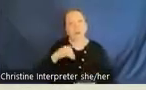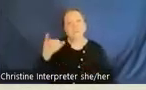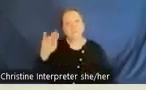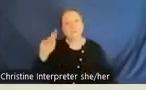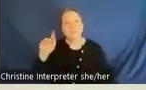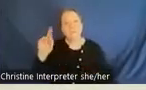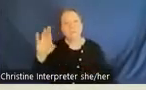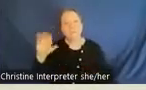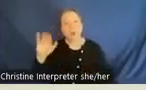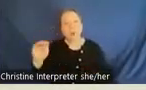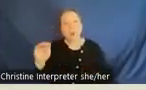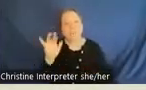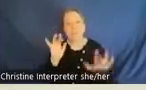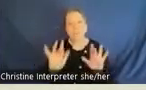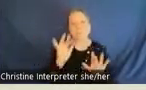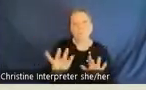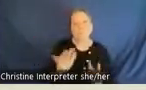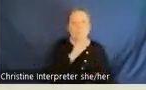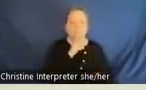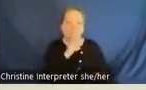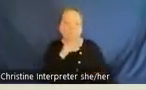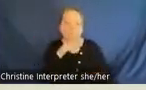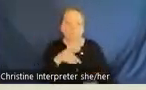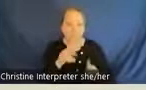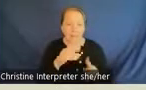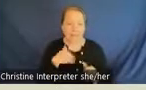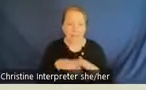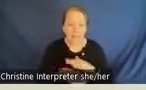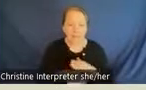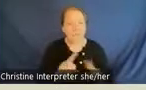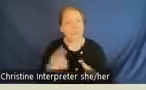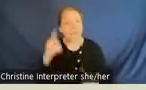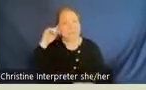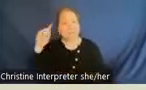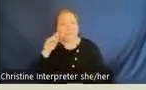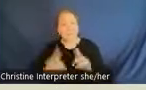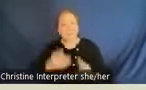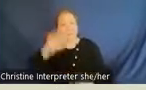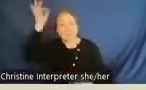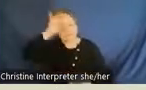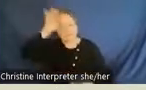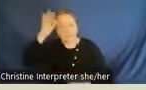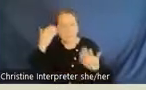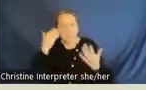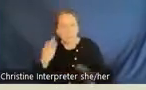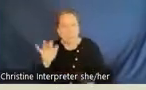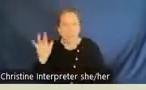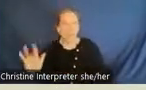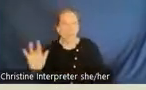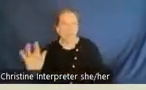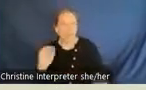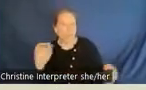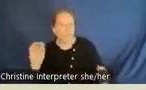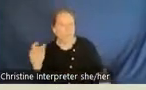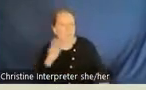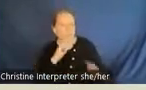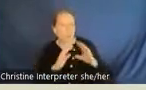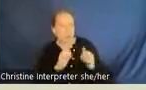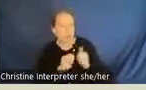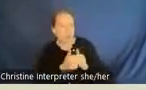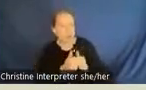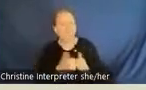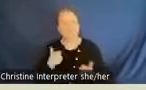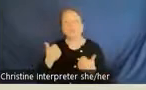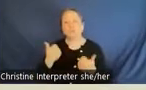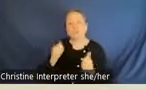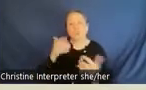to buzz the door and gain access into the building? So we again talked to the landlord, trying to do like kind of